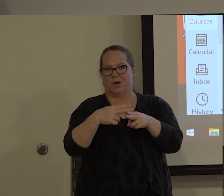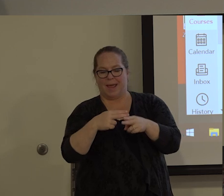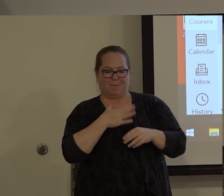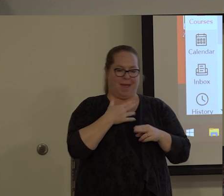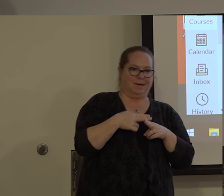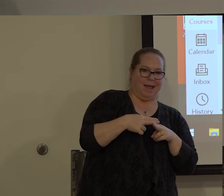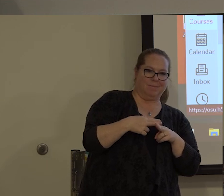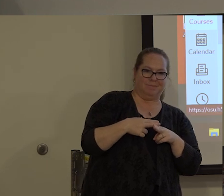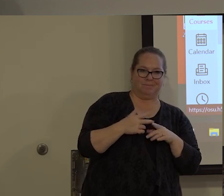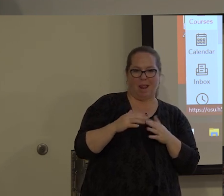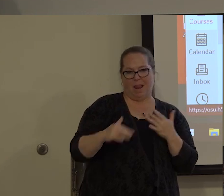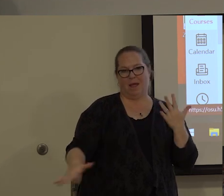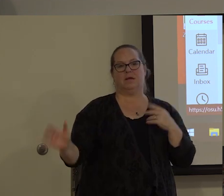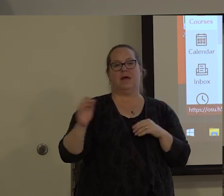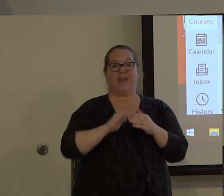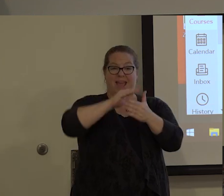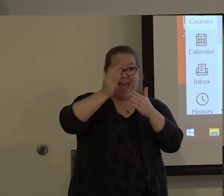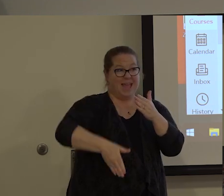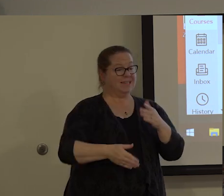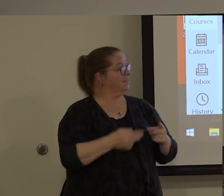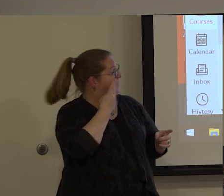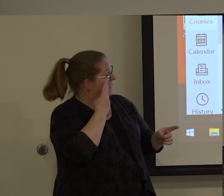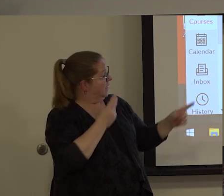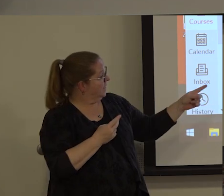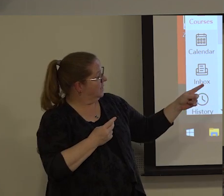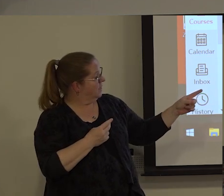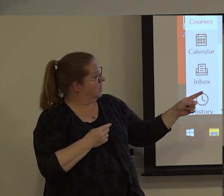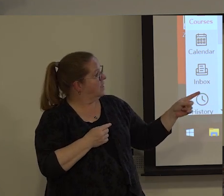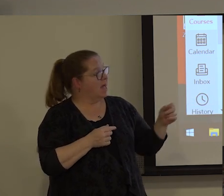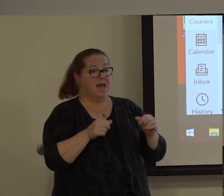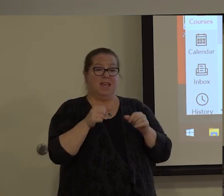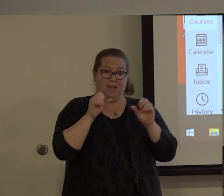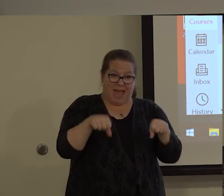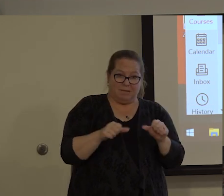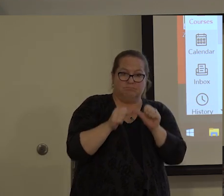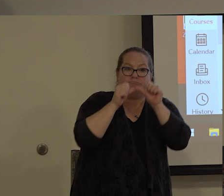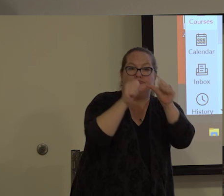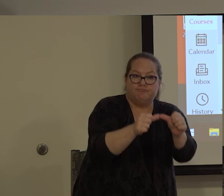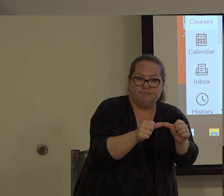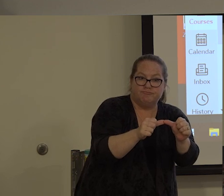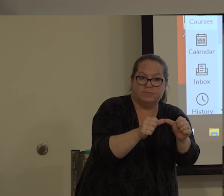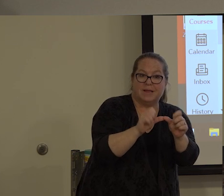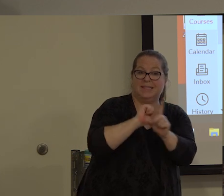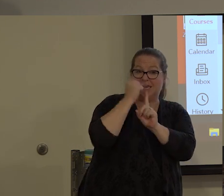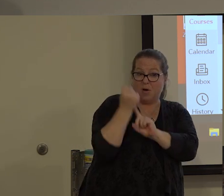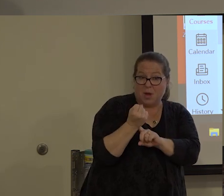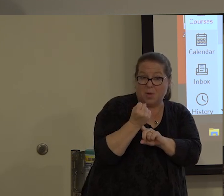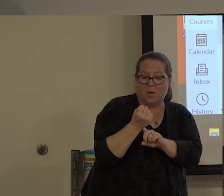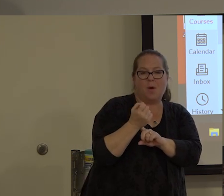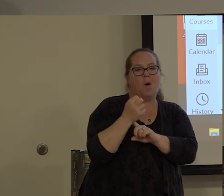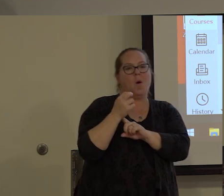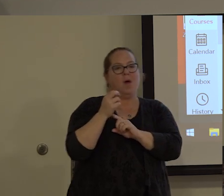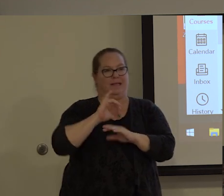is, etc. Once they get to the end of these slides, this button allows them to proceed to the next part of the scenario. This is